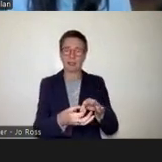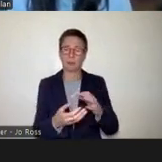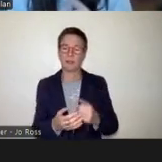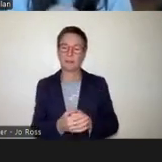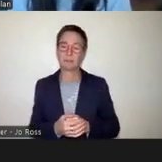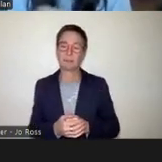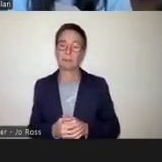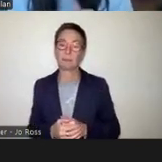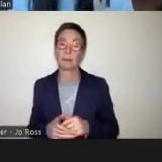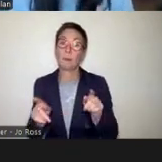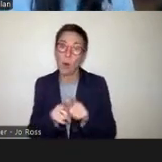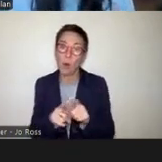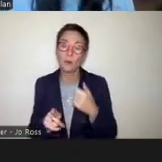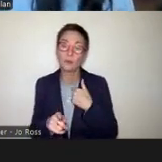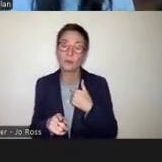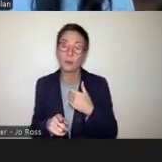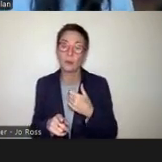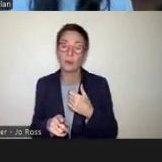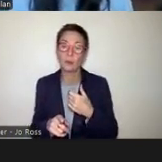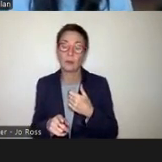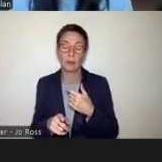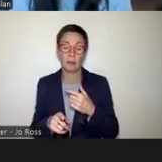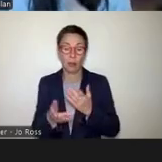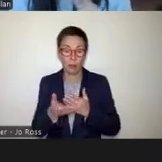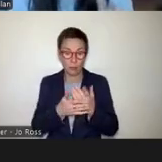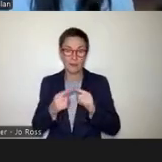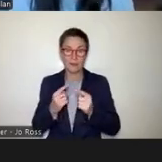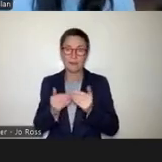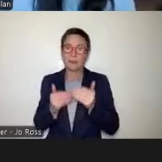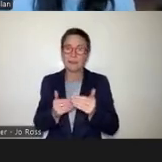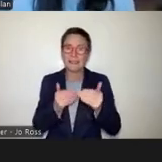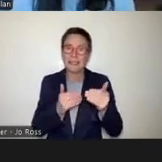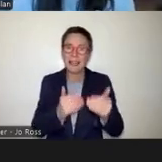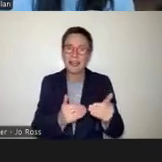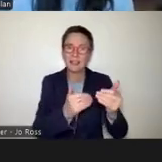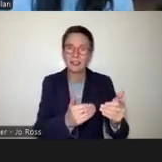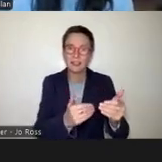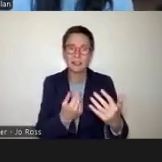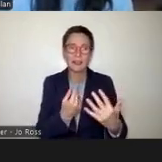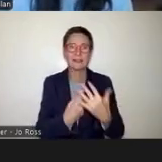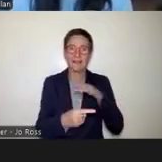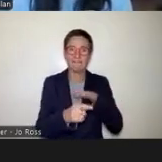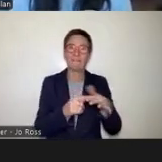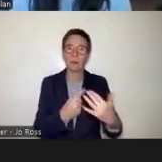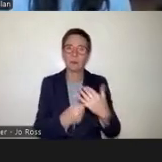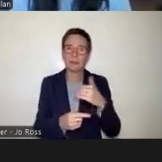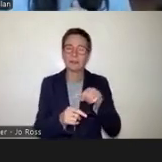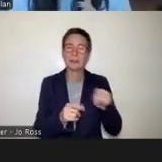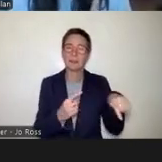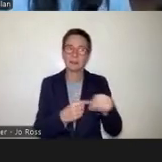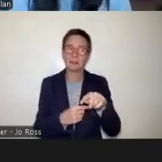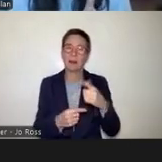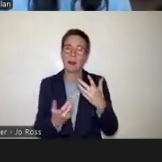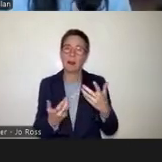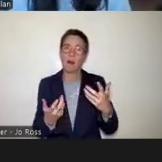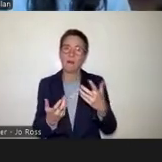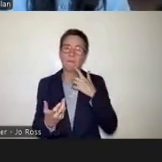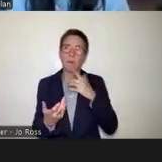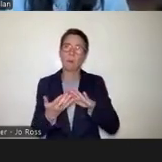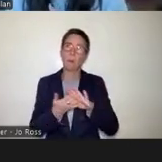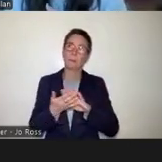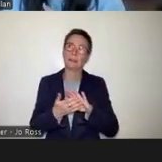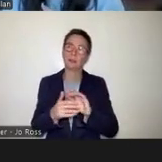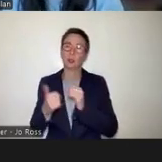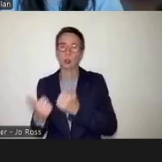that, that's influenced by every single stage and kind of all flows together, is the foundational ideas of what is good, right,